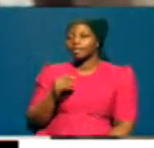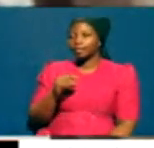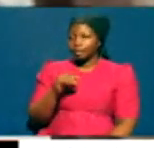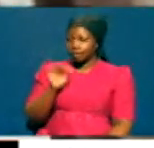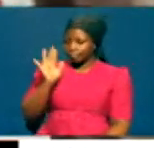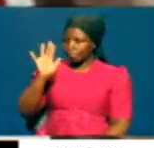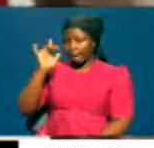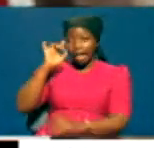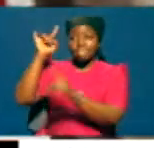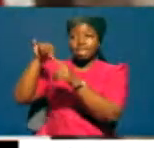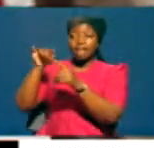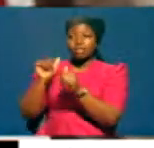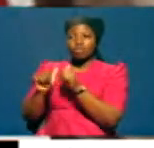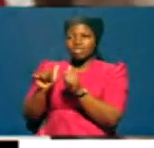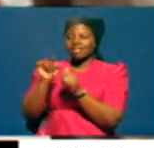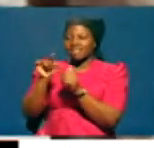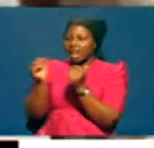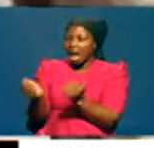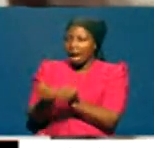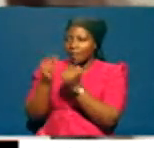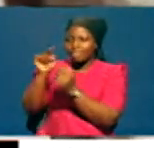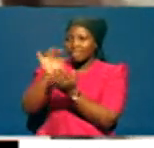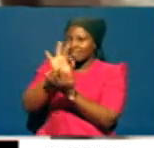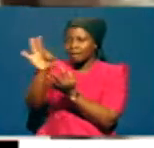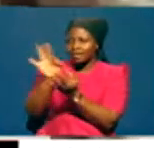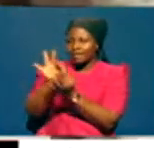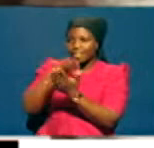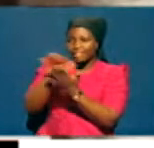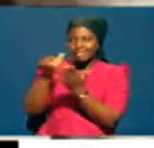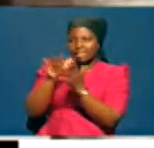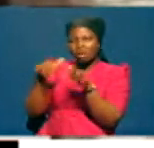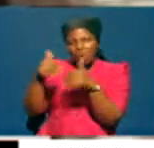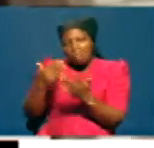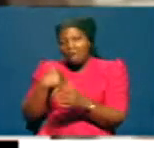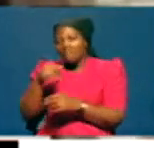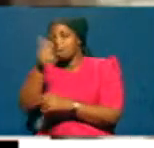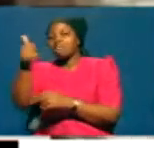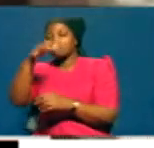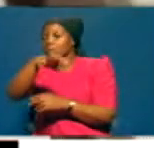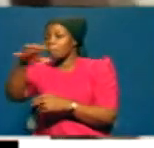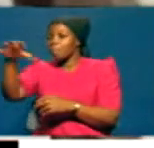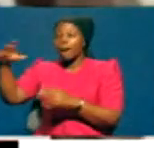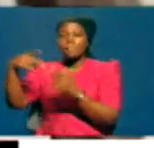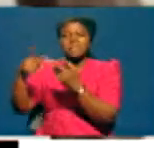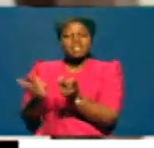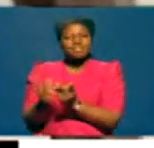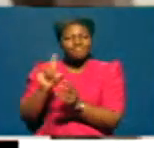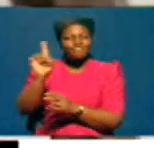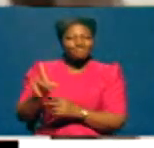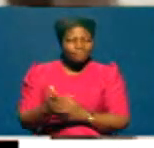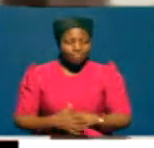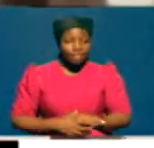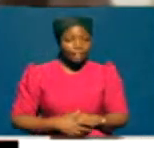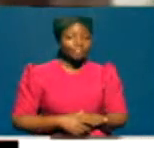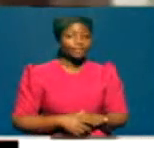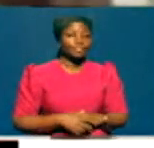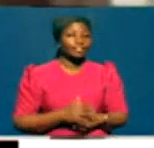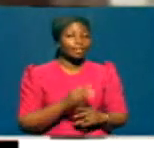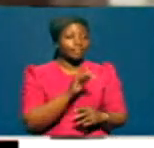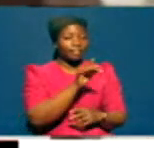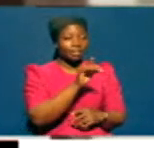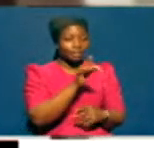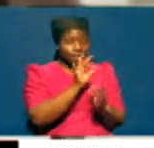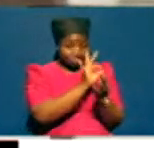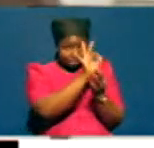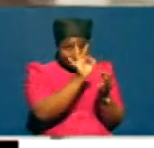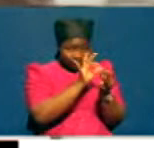and is this happening only at this particular center, or where else can one get this vaccine? Apparently, for this